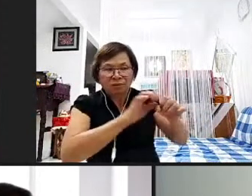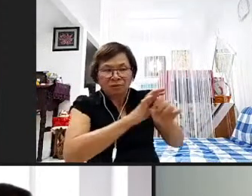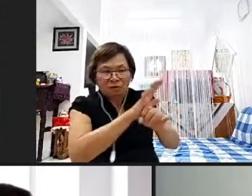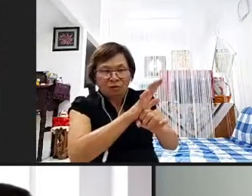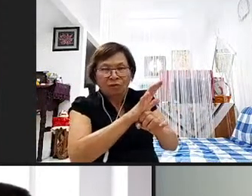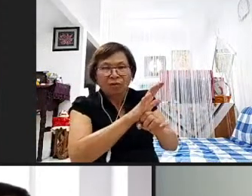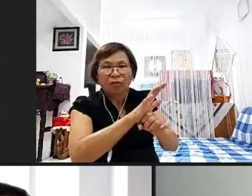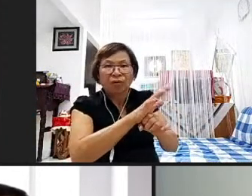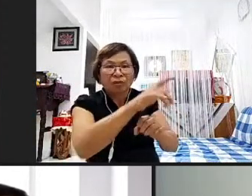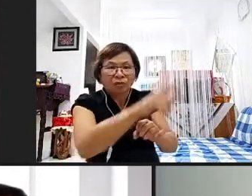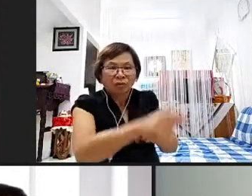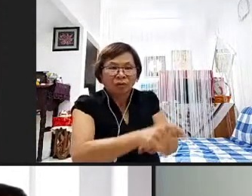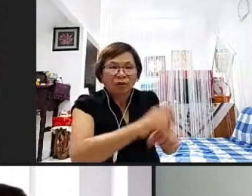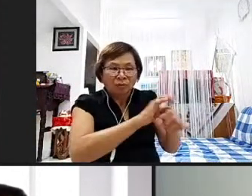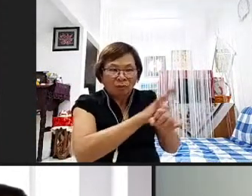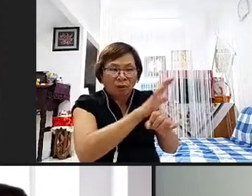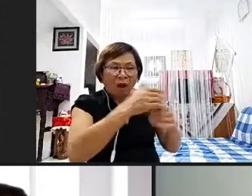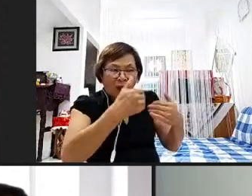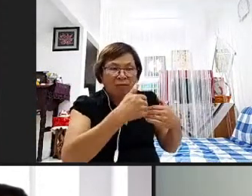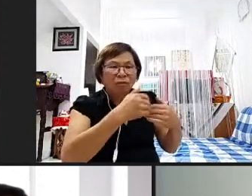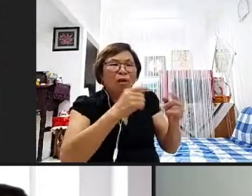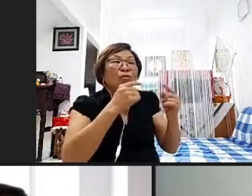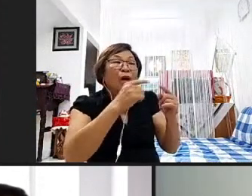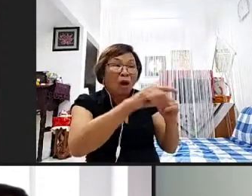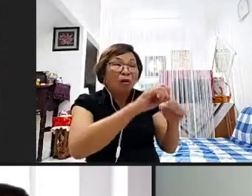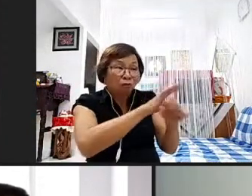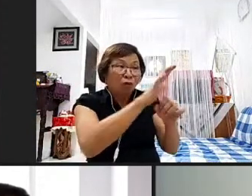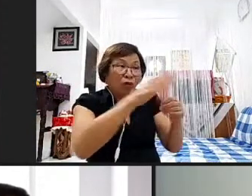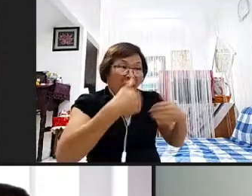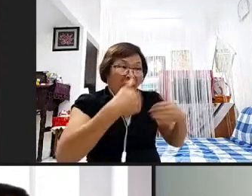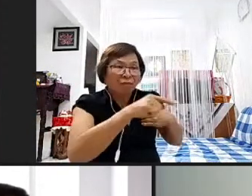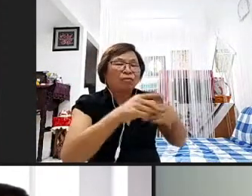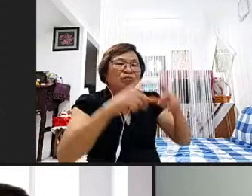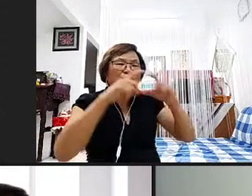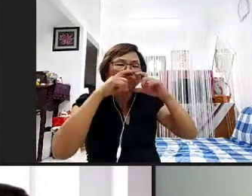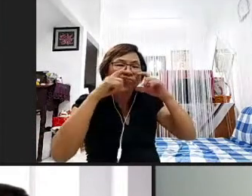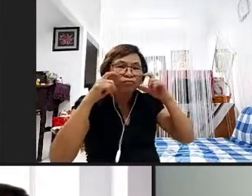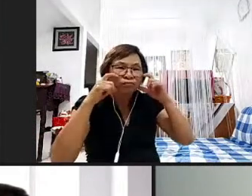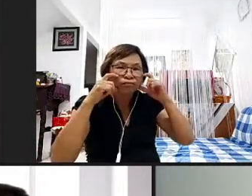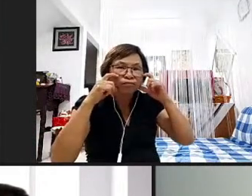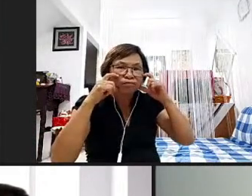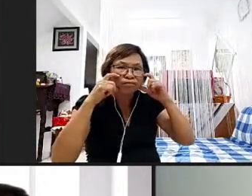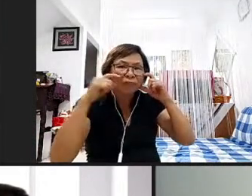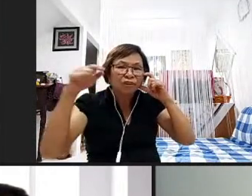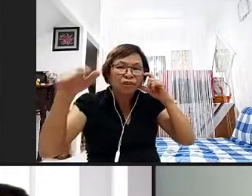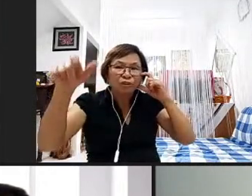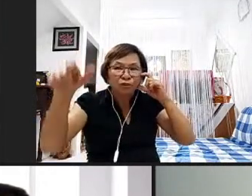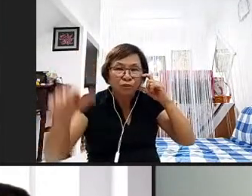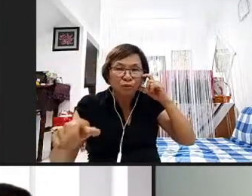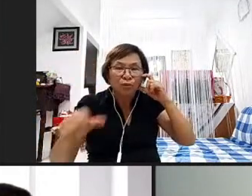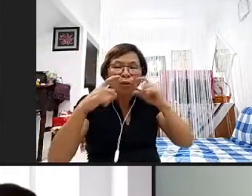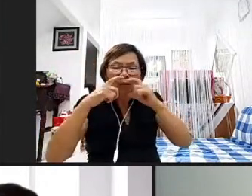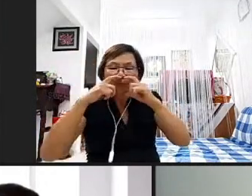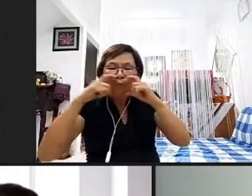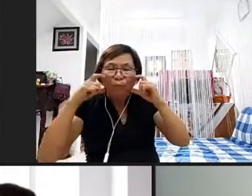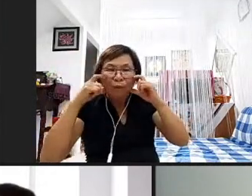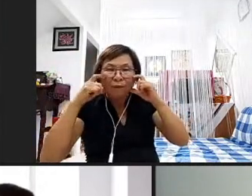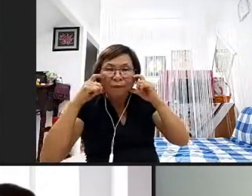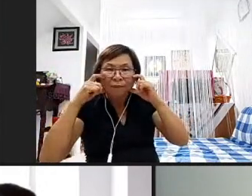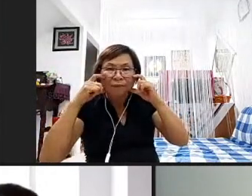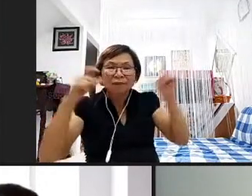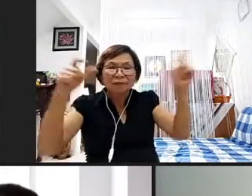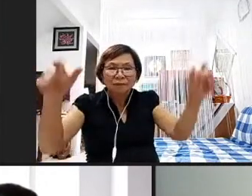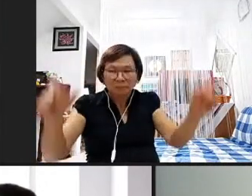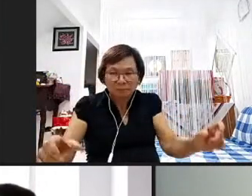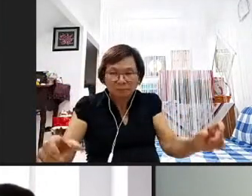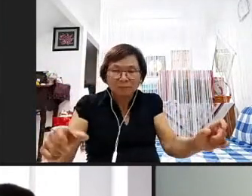COVID-19 positive talk to you, and if he's wearing his mask properly, and you are wearing your mask properly, the